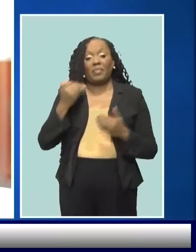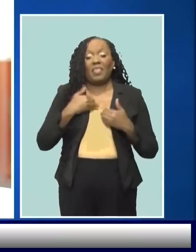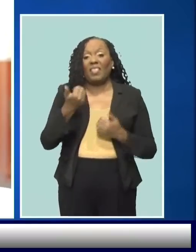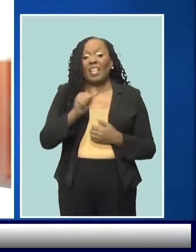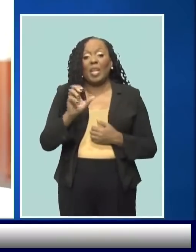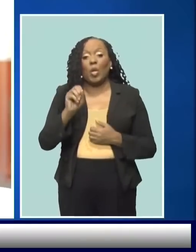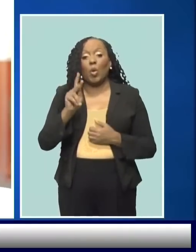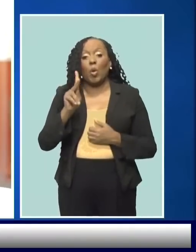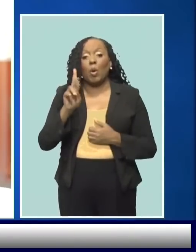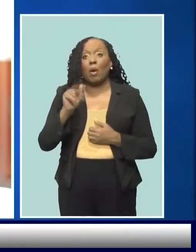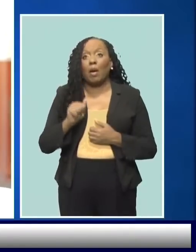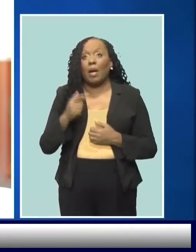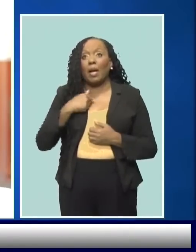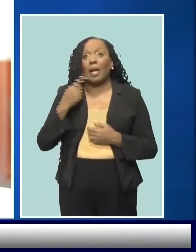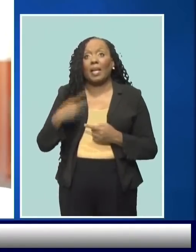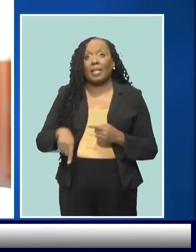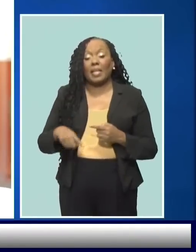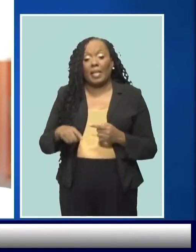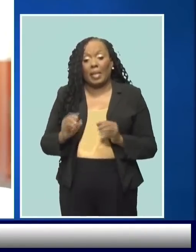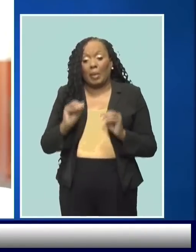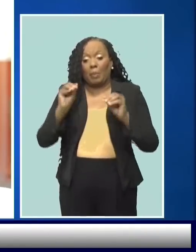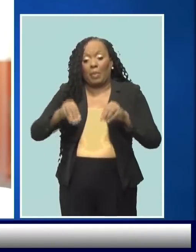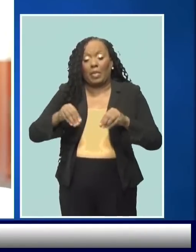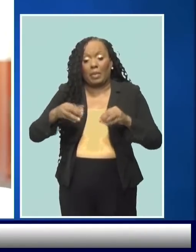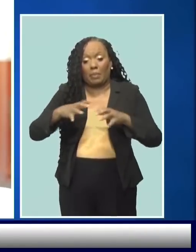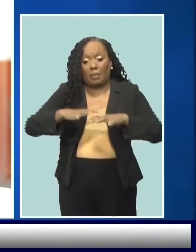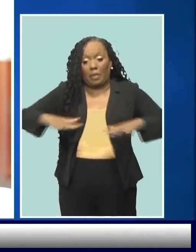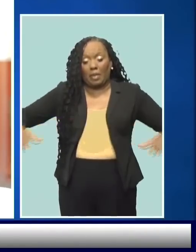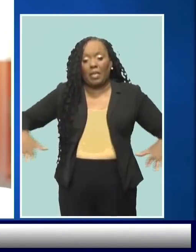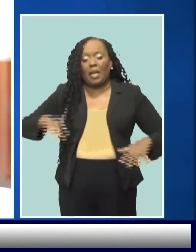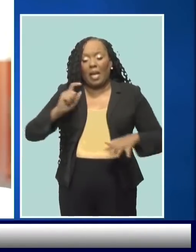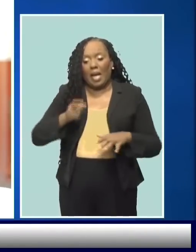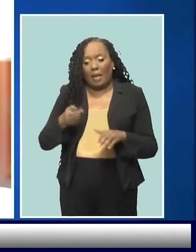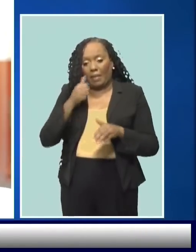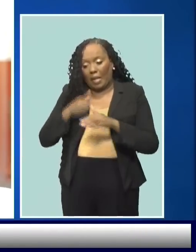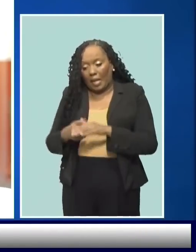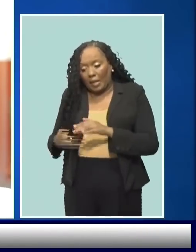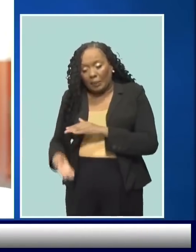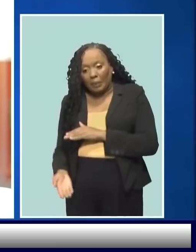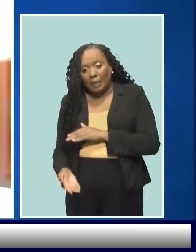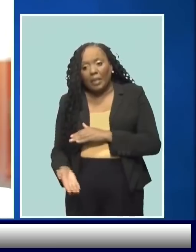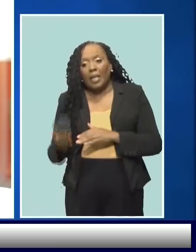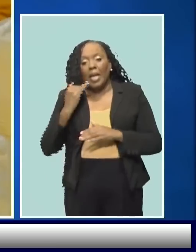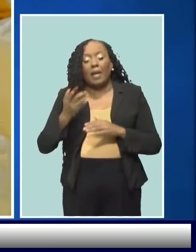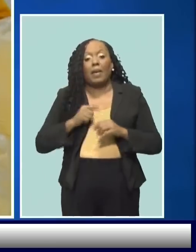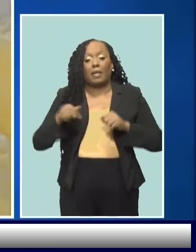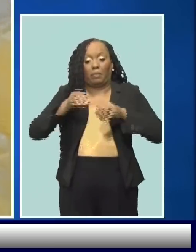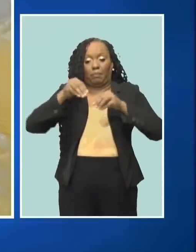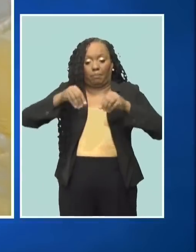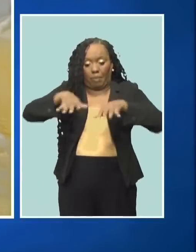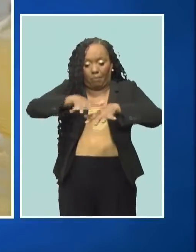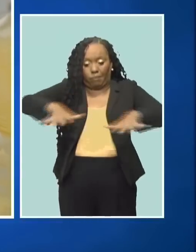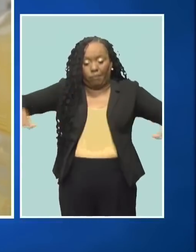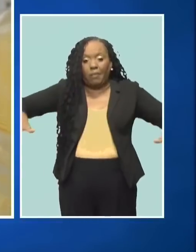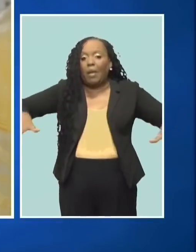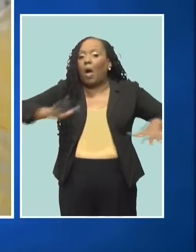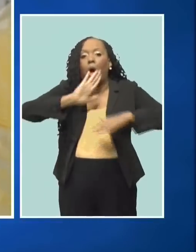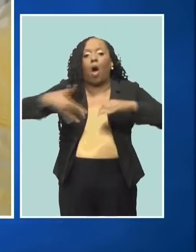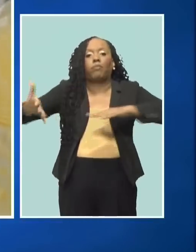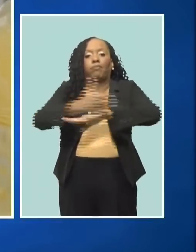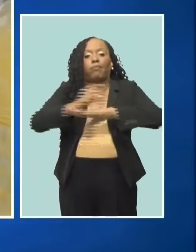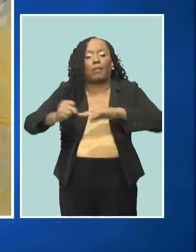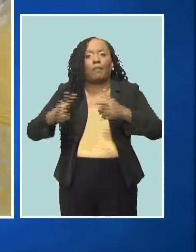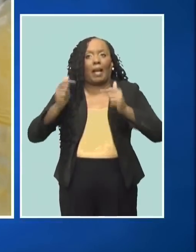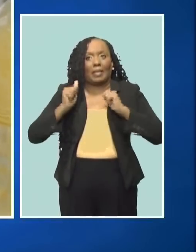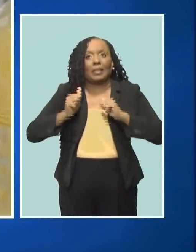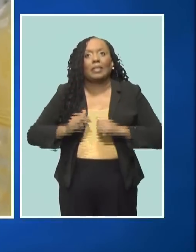I can't put them in tray. I got to keep them underneath for the customers because as I put them, all gone. Last week, the Barbados